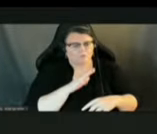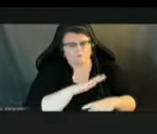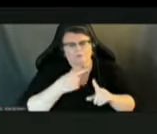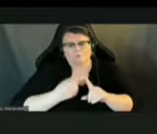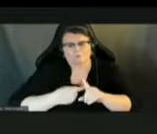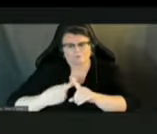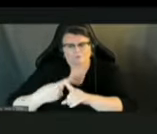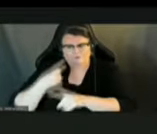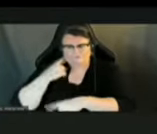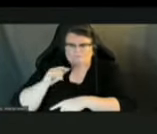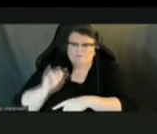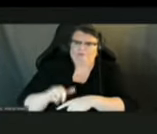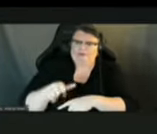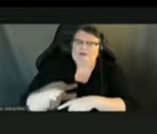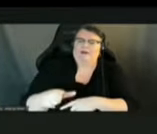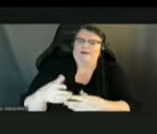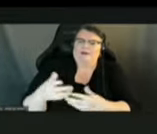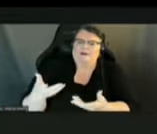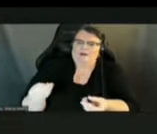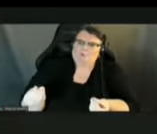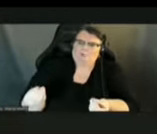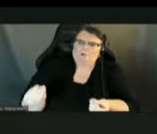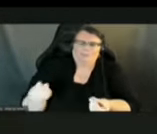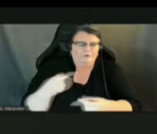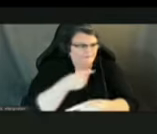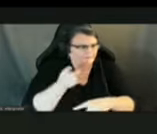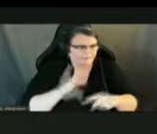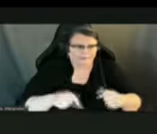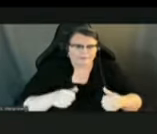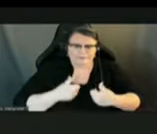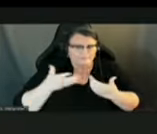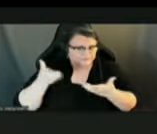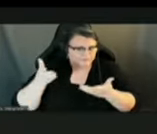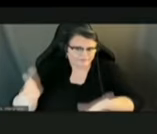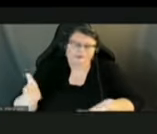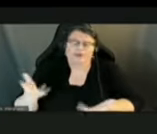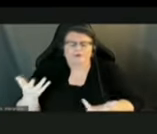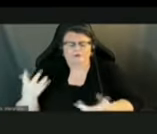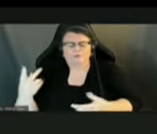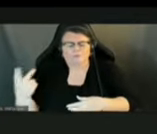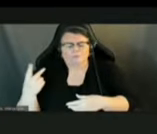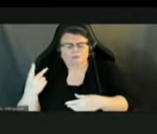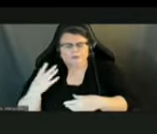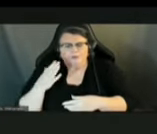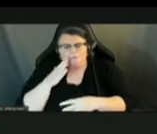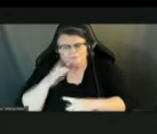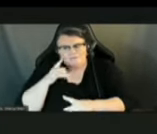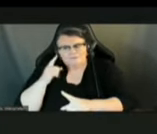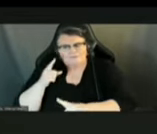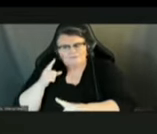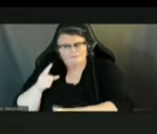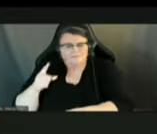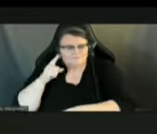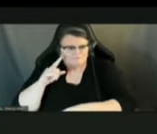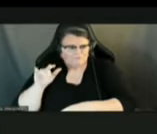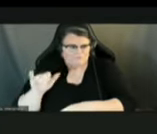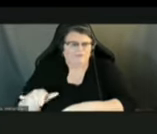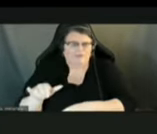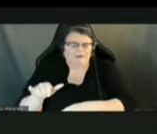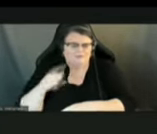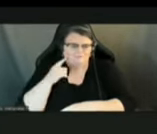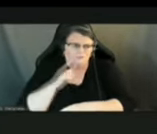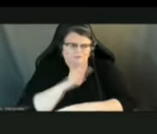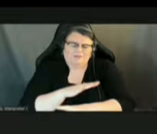cannot occupy. And so we'll be moving in that direction. I've already had some conversations with